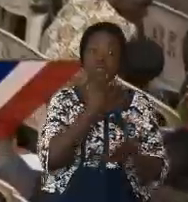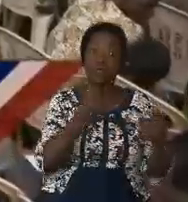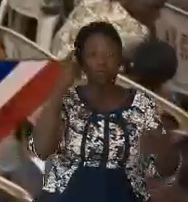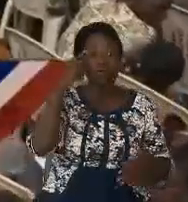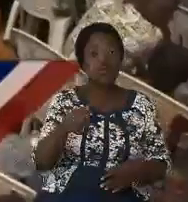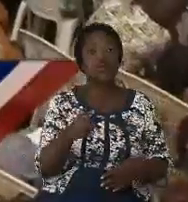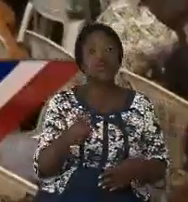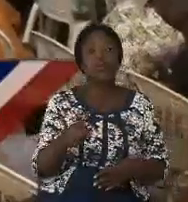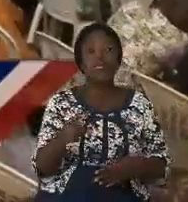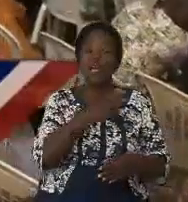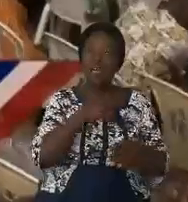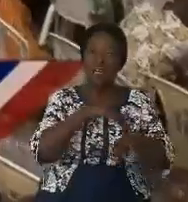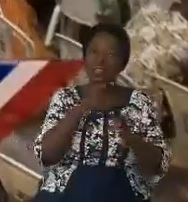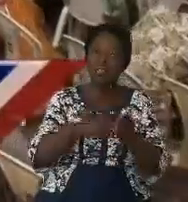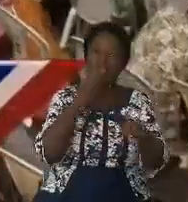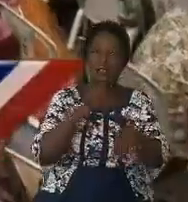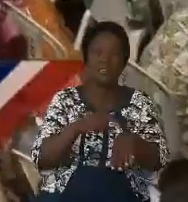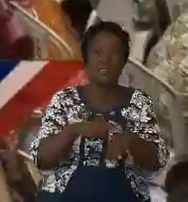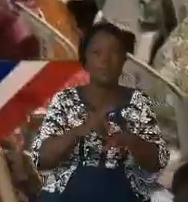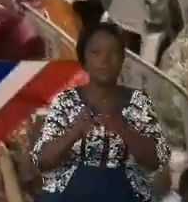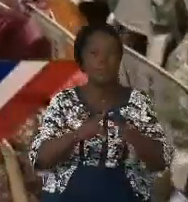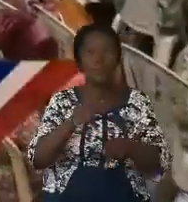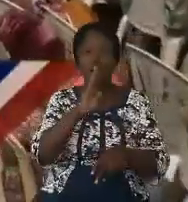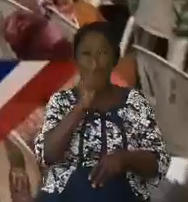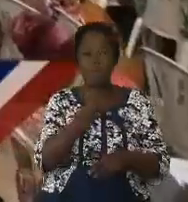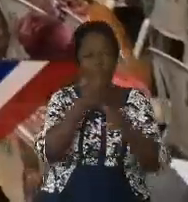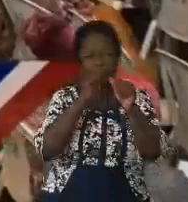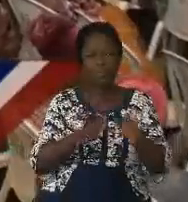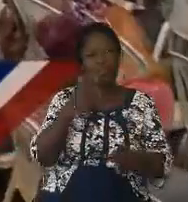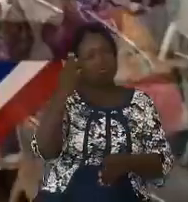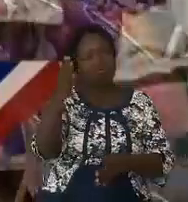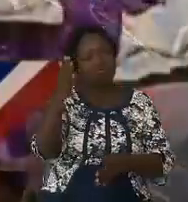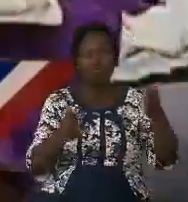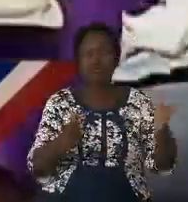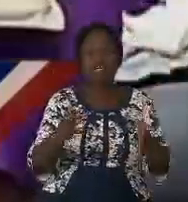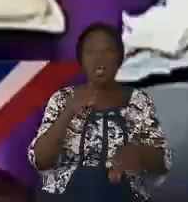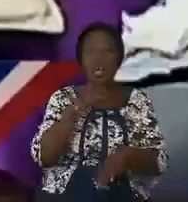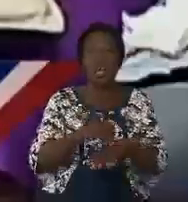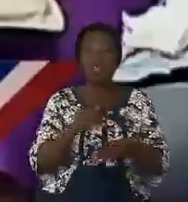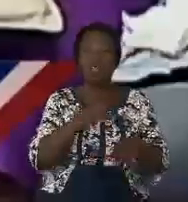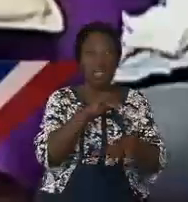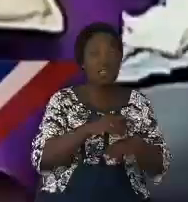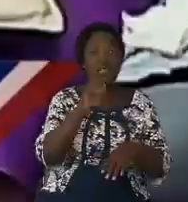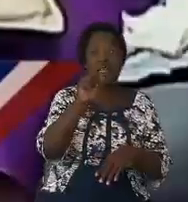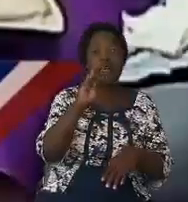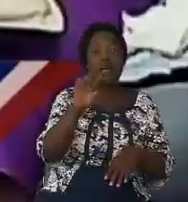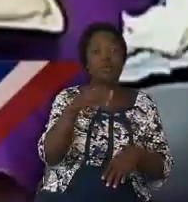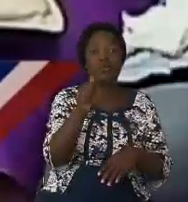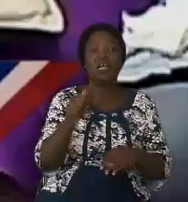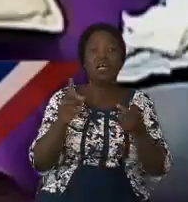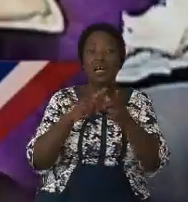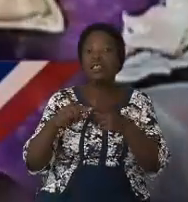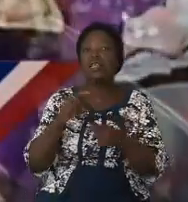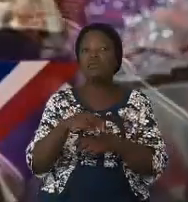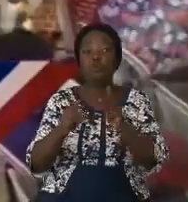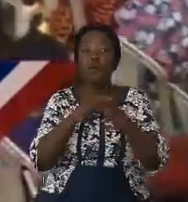The Lord is waiting for you. The Savior is waiting for you. And at this time, people are being blessed here at